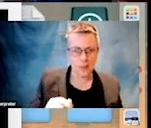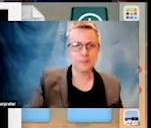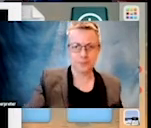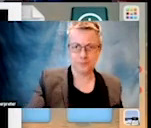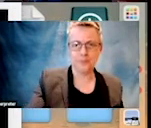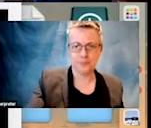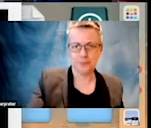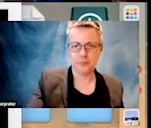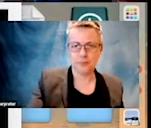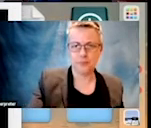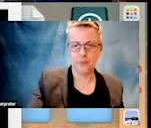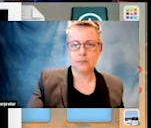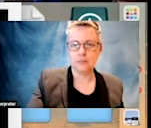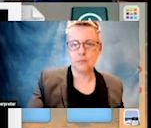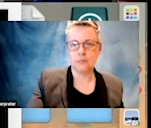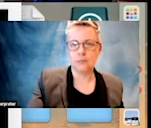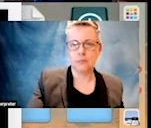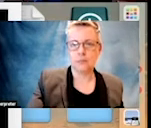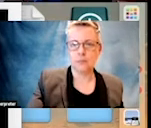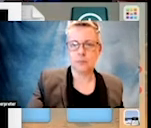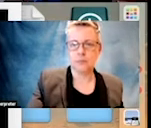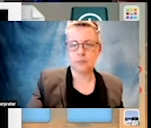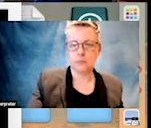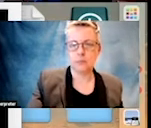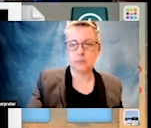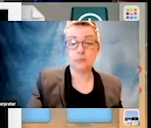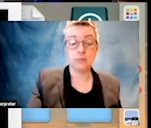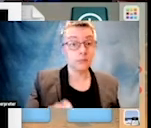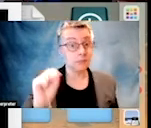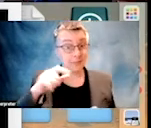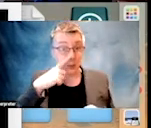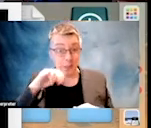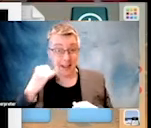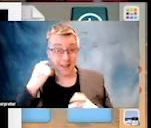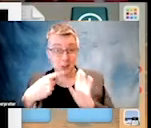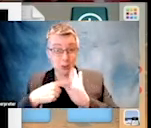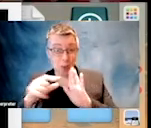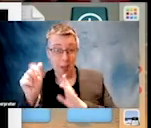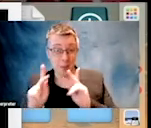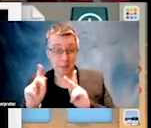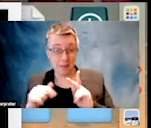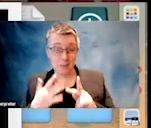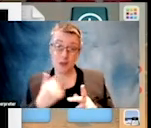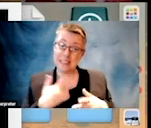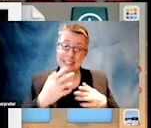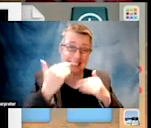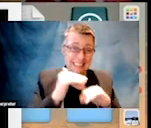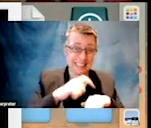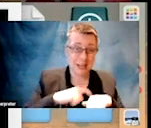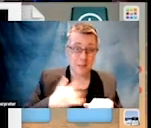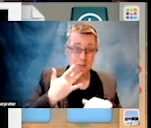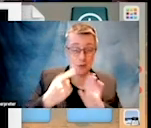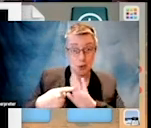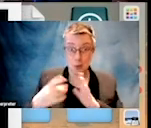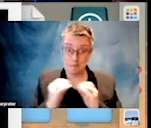you mind, since we don't have that much time, I'd love, I'd really like to show things I've done other, other people. That would be fantastic. Kind of more